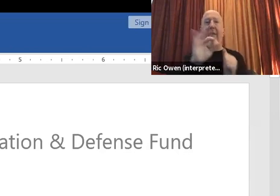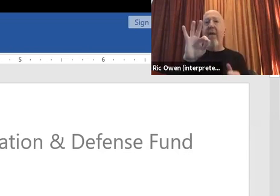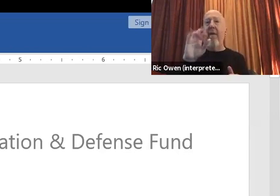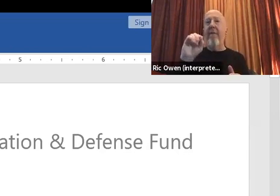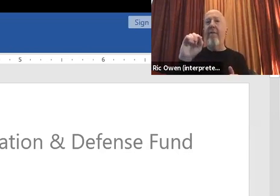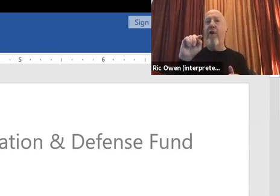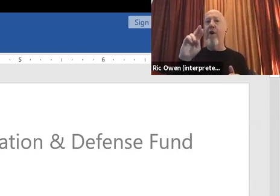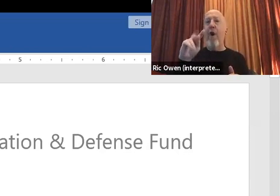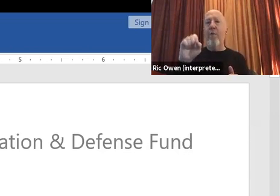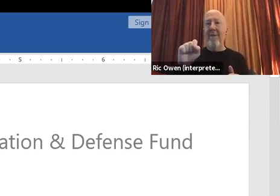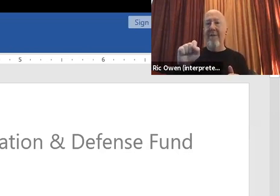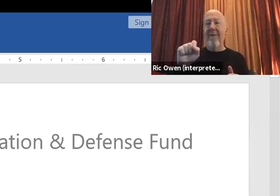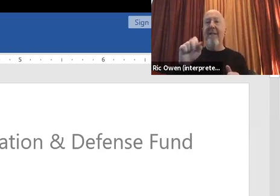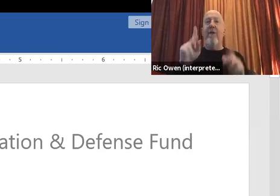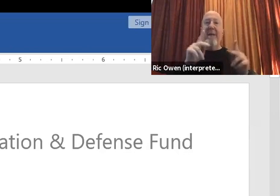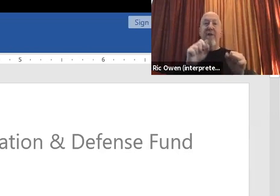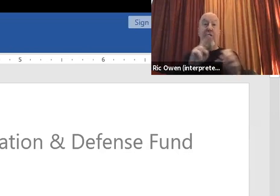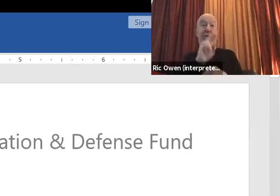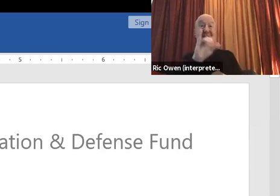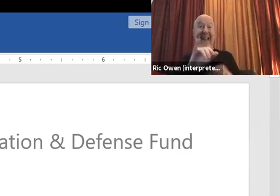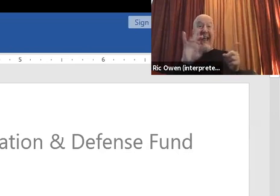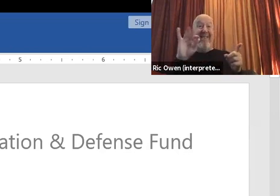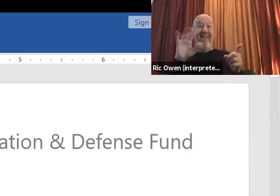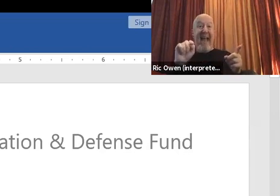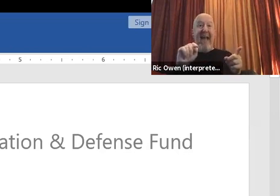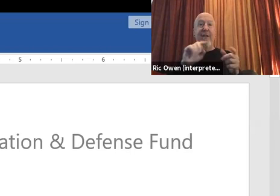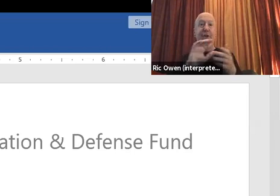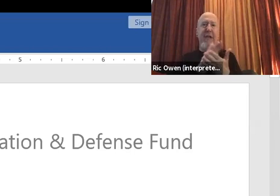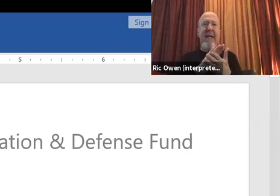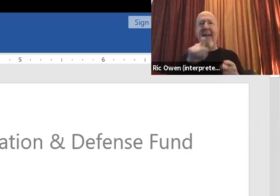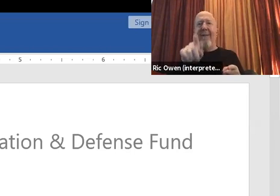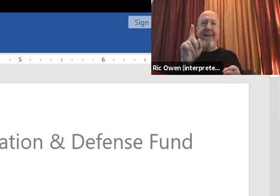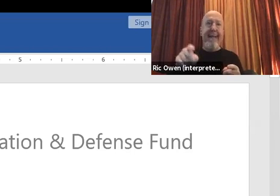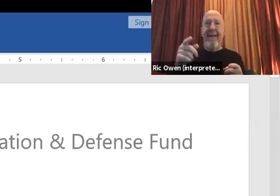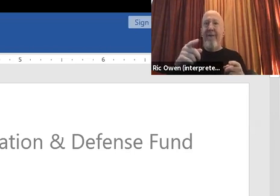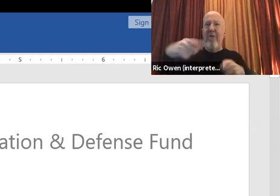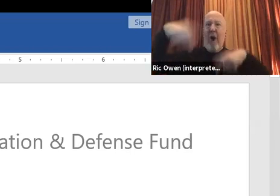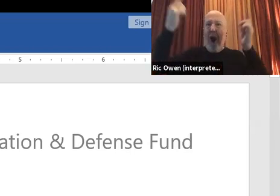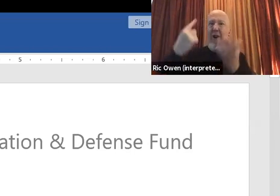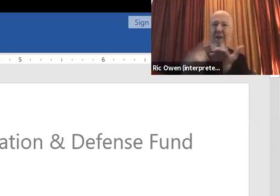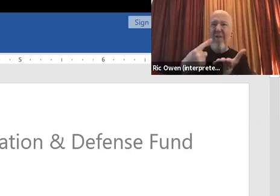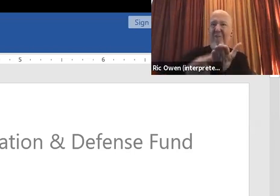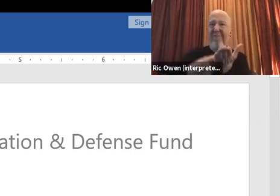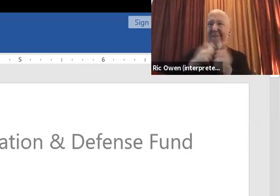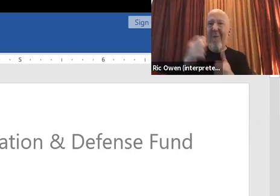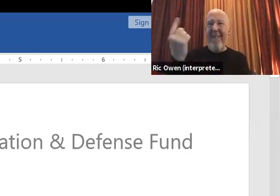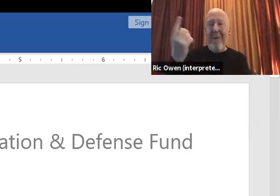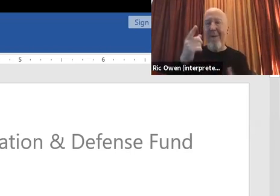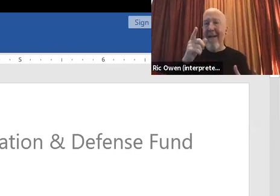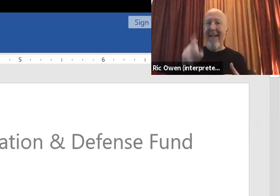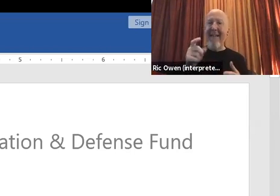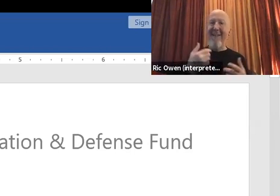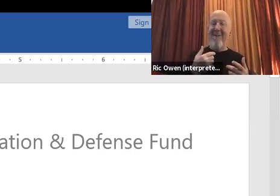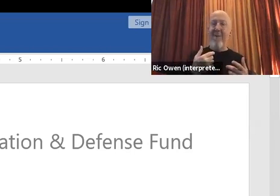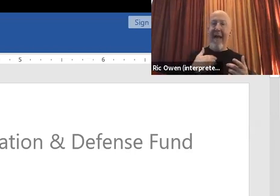sheet if they need to sort of have an argument with somebody and need to kind of have some